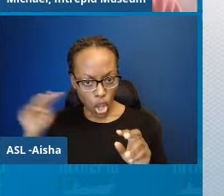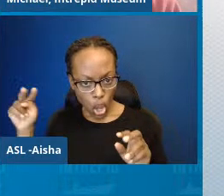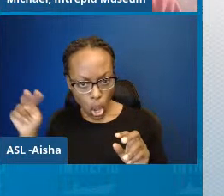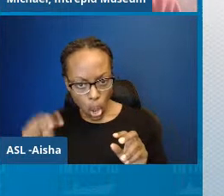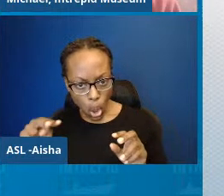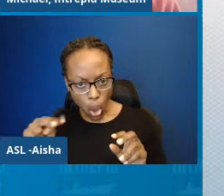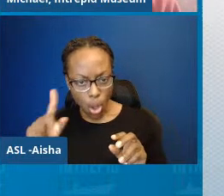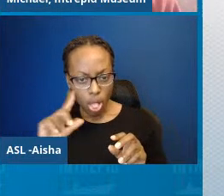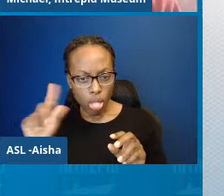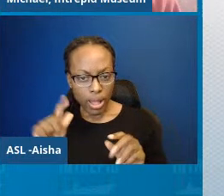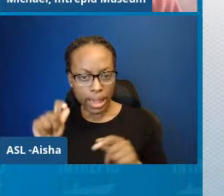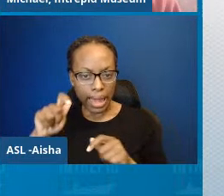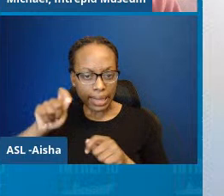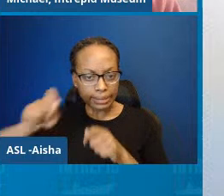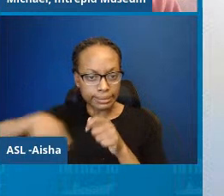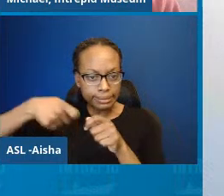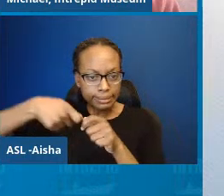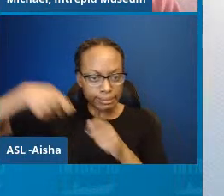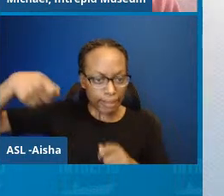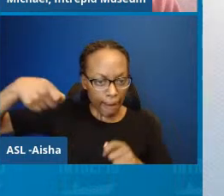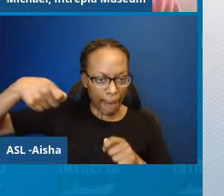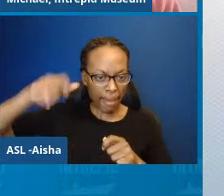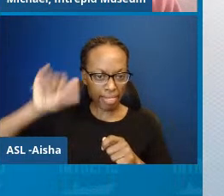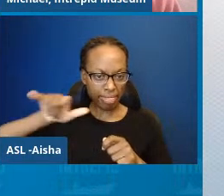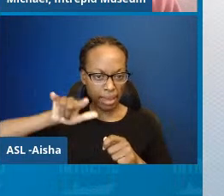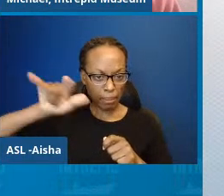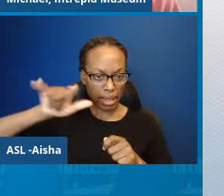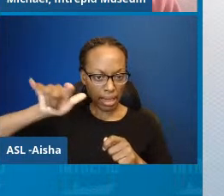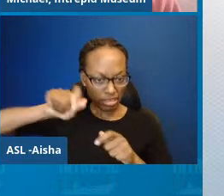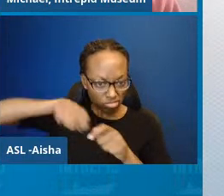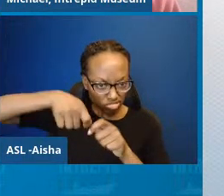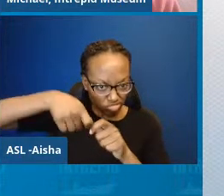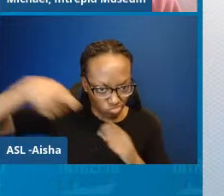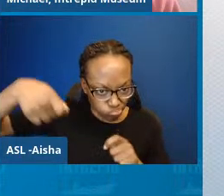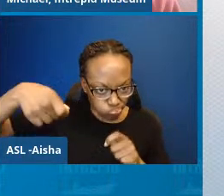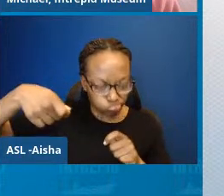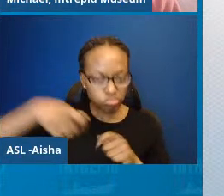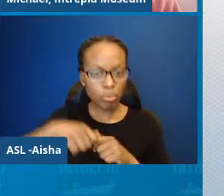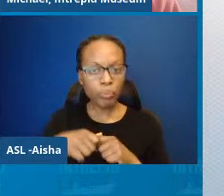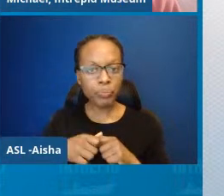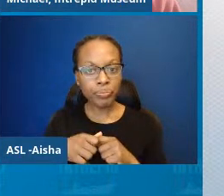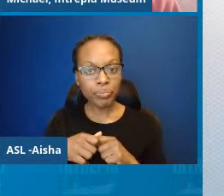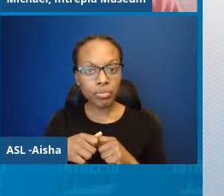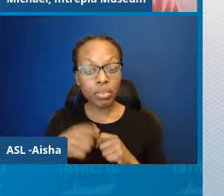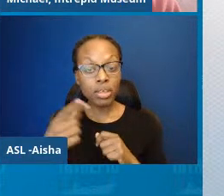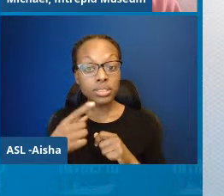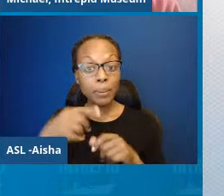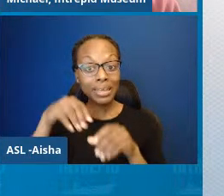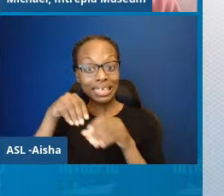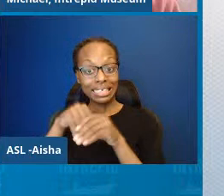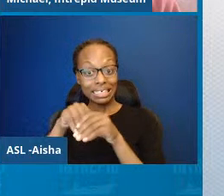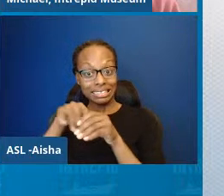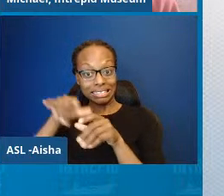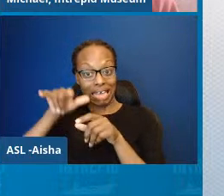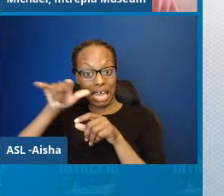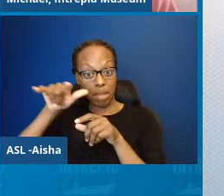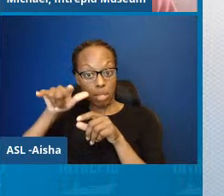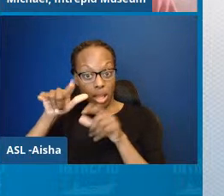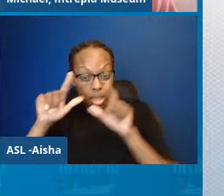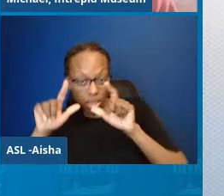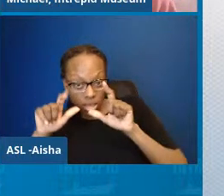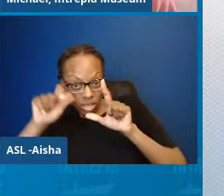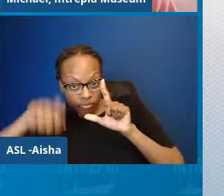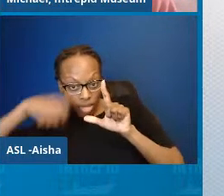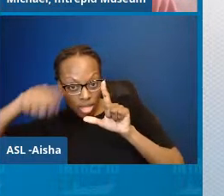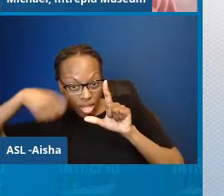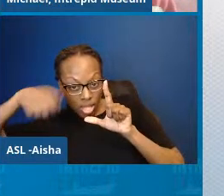tying down this aircraft. I see somebody in the aircraft, which looks like they're holding a camera. They might be